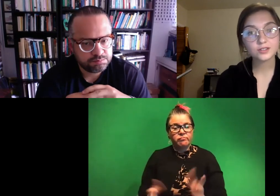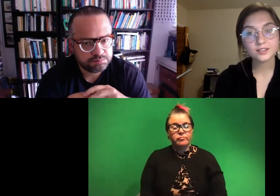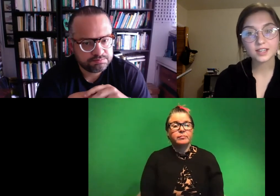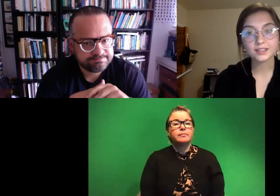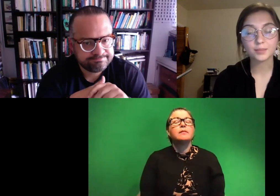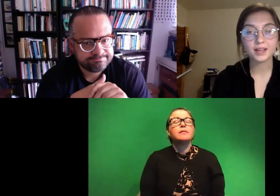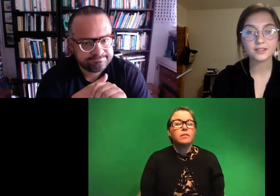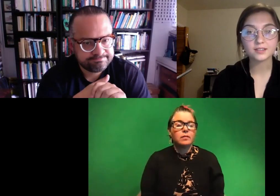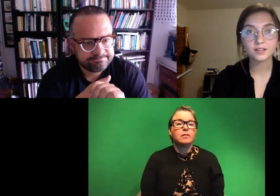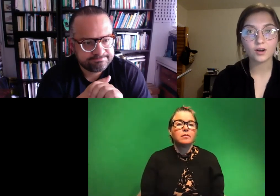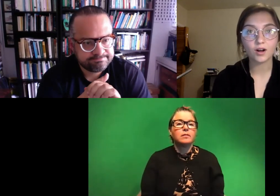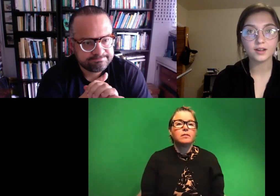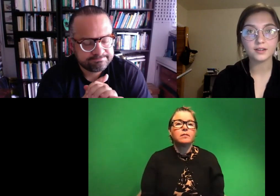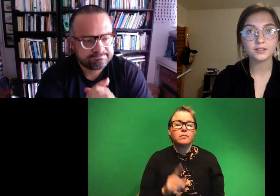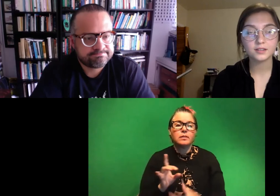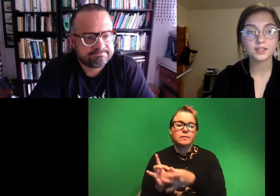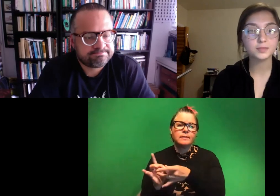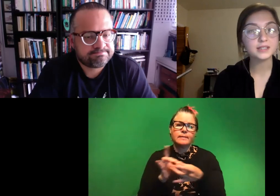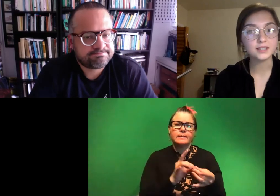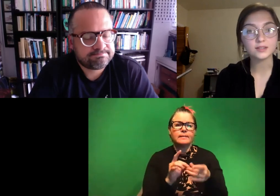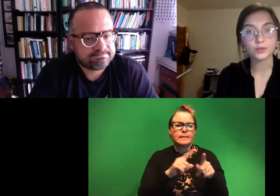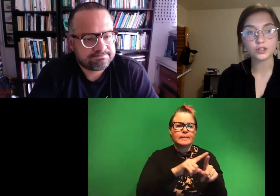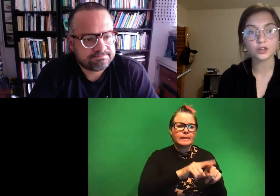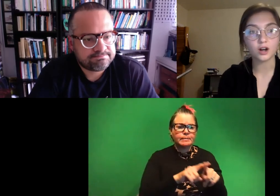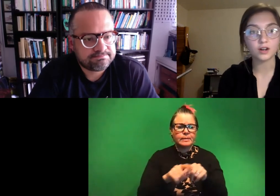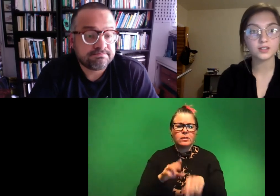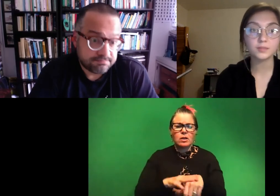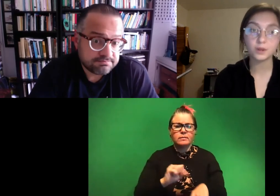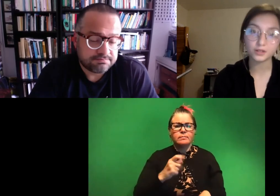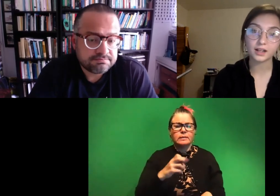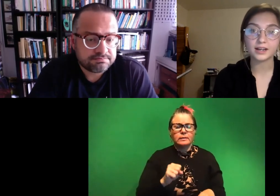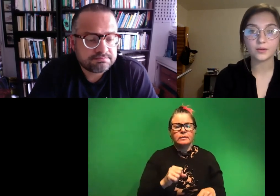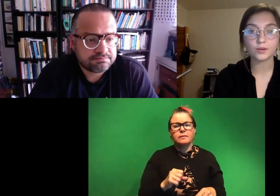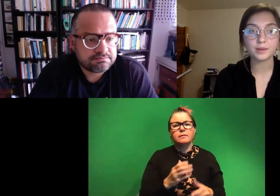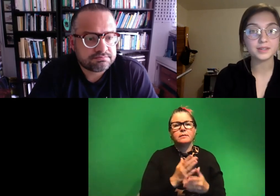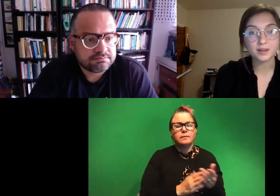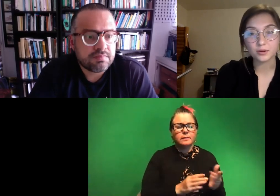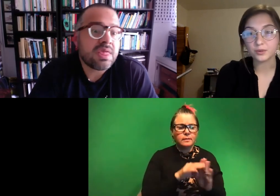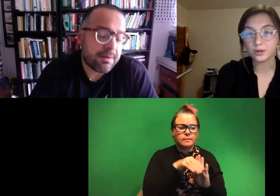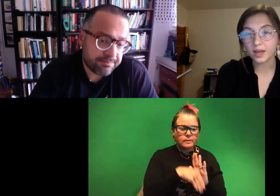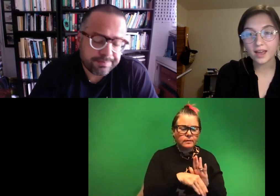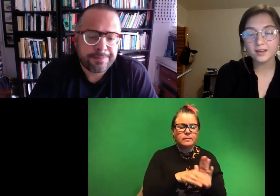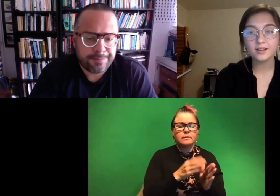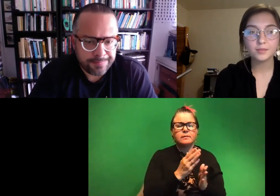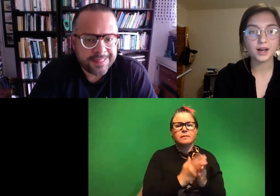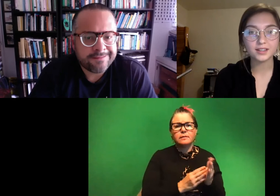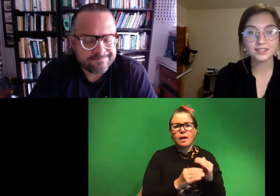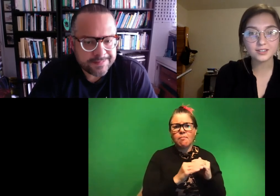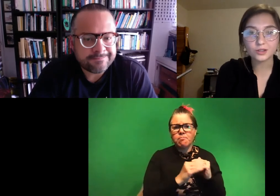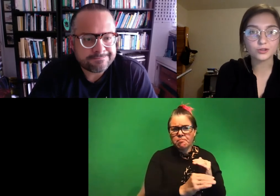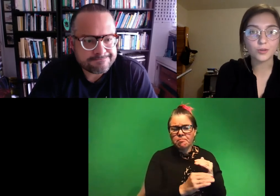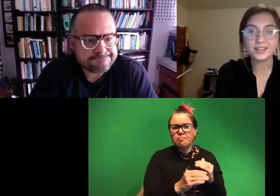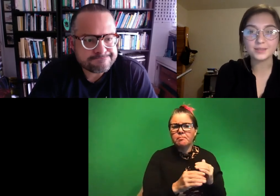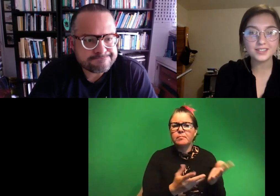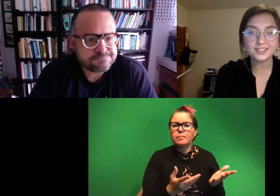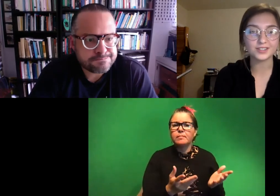Yeah, so it sounds like it depends on the species, some are declining, while maybe some are doing okay, but it sounds